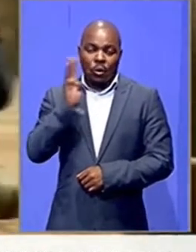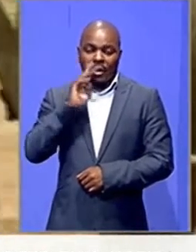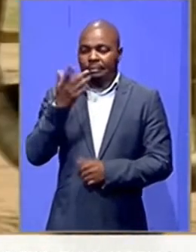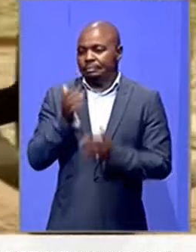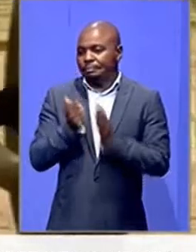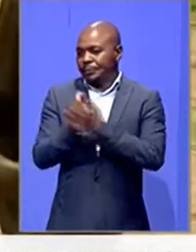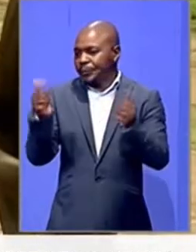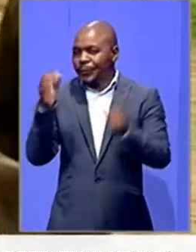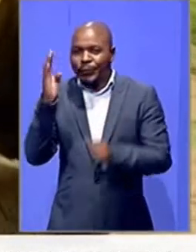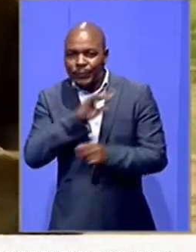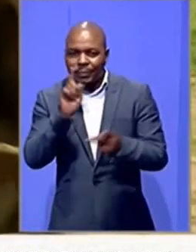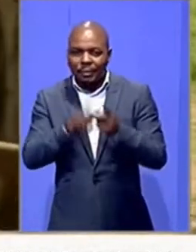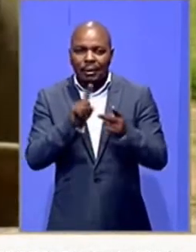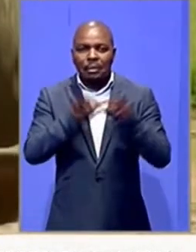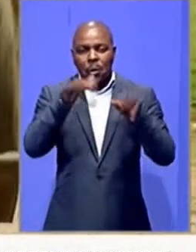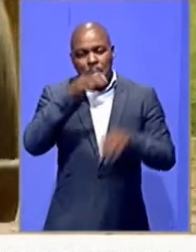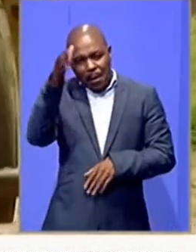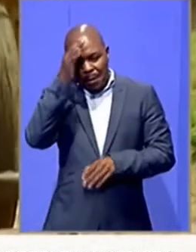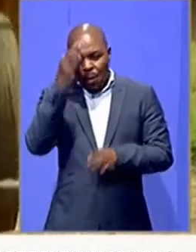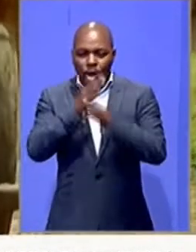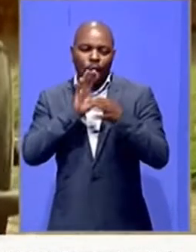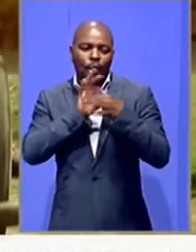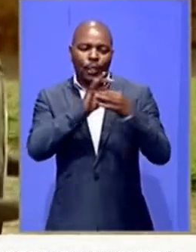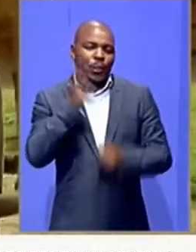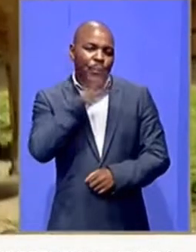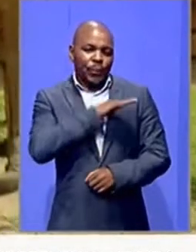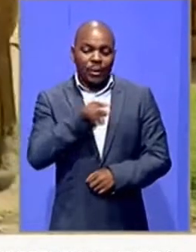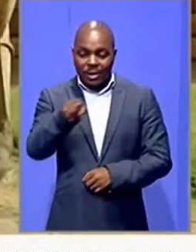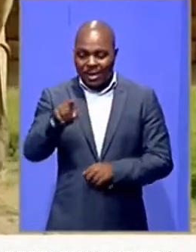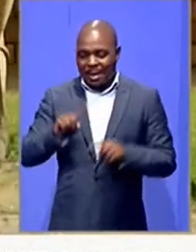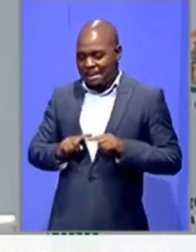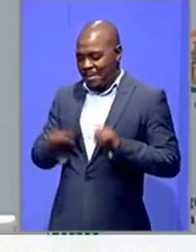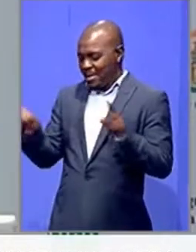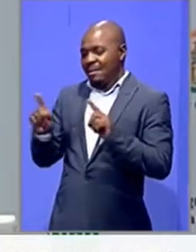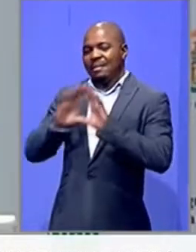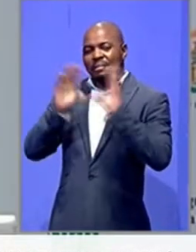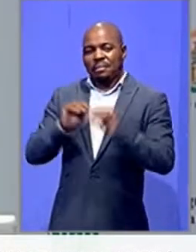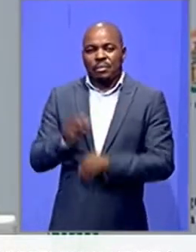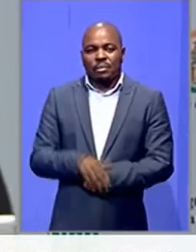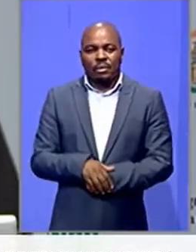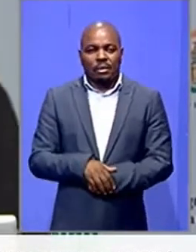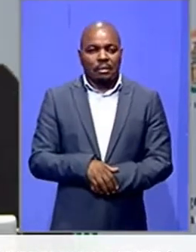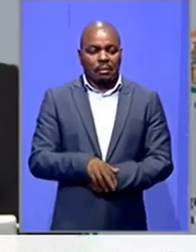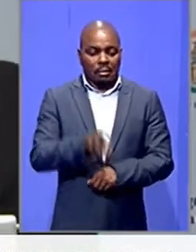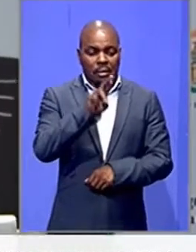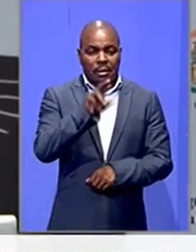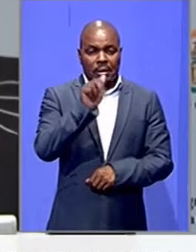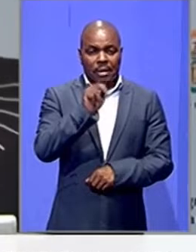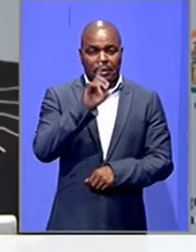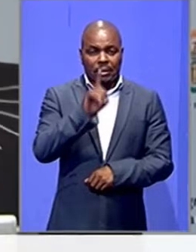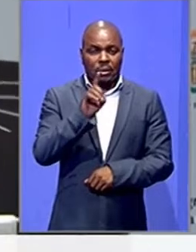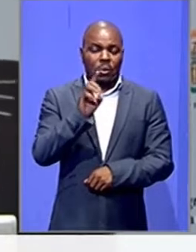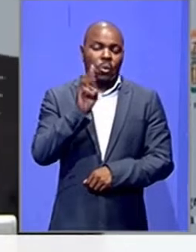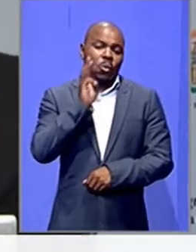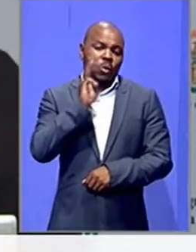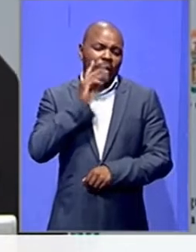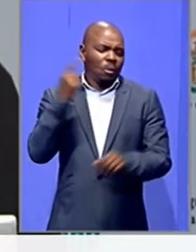sa tlhaeletsane le banna le seabe. Mme Rand Water e ganetsane le se. Rand Water has, without fail,